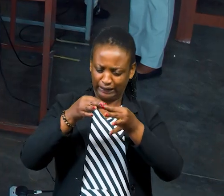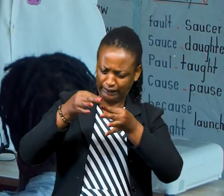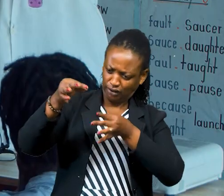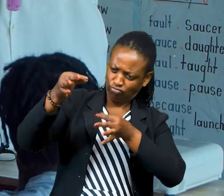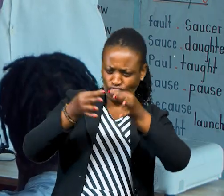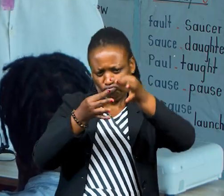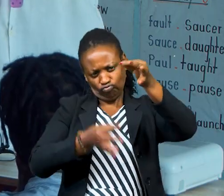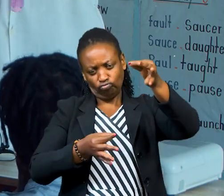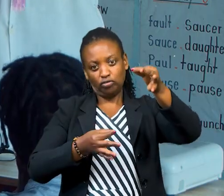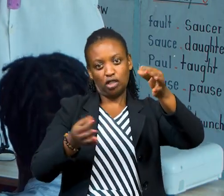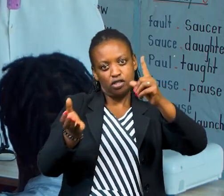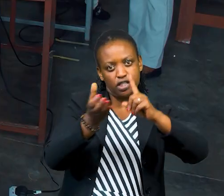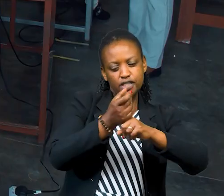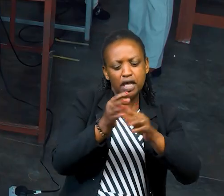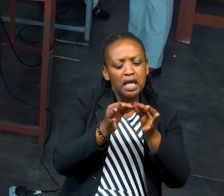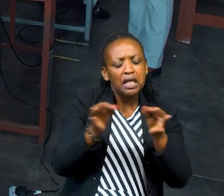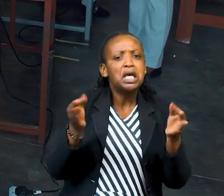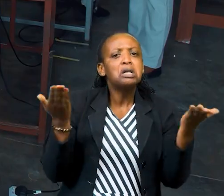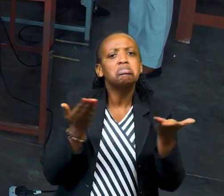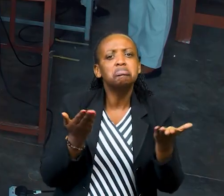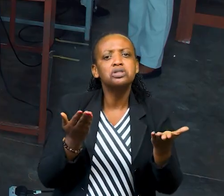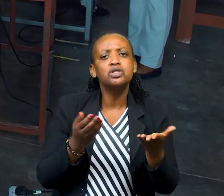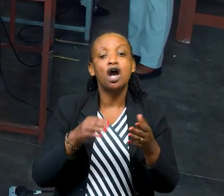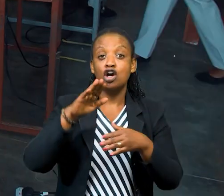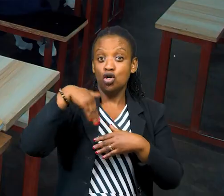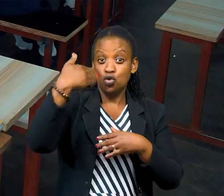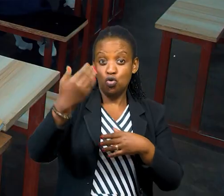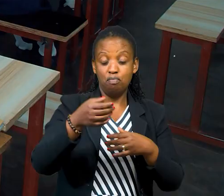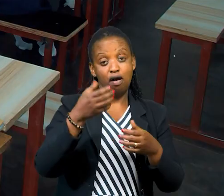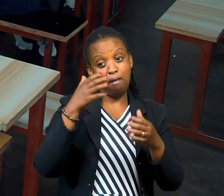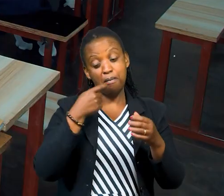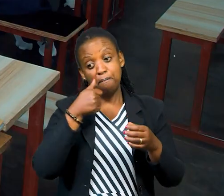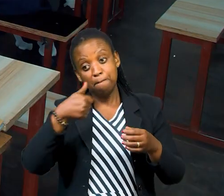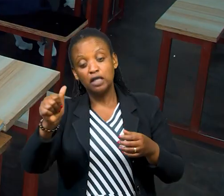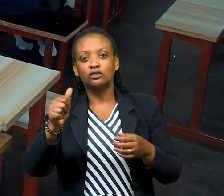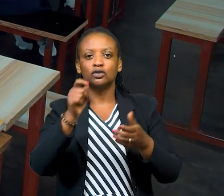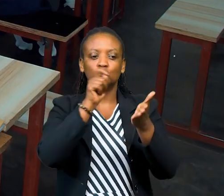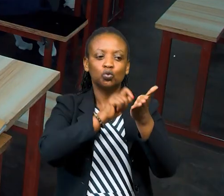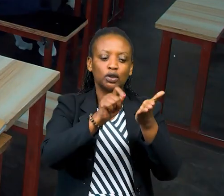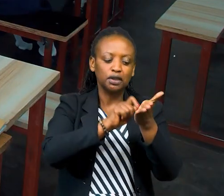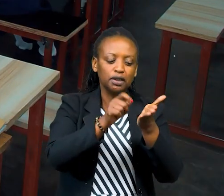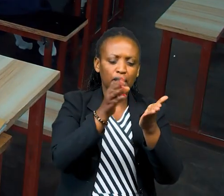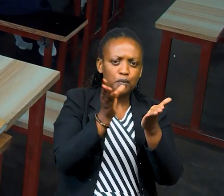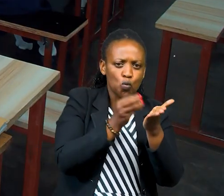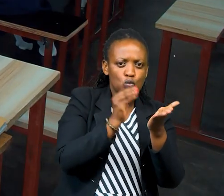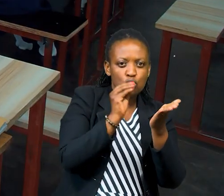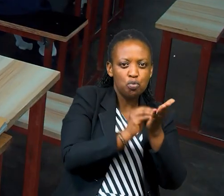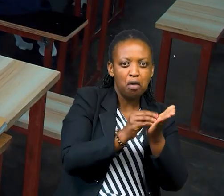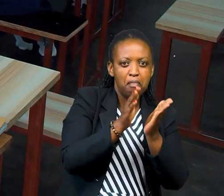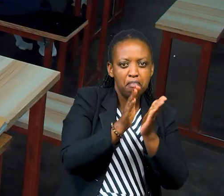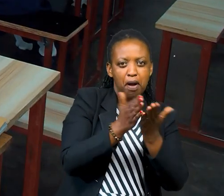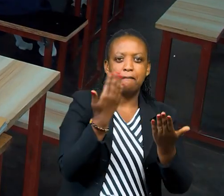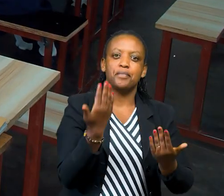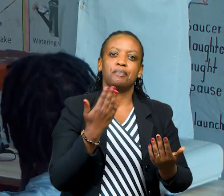to measure it and I find out the length, isn't it? Then later I will have to write my